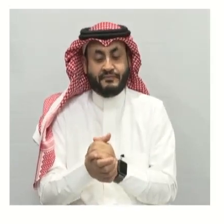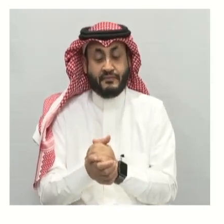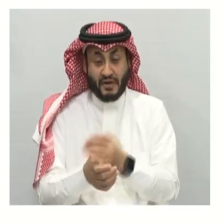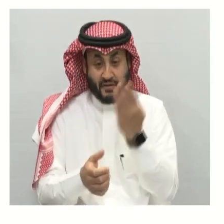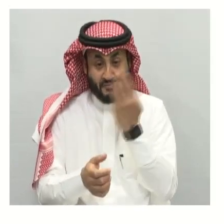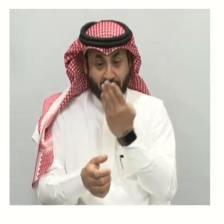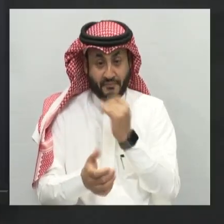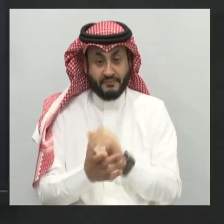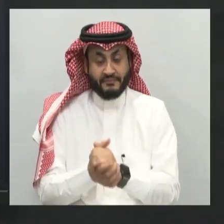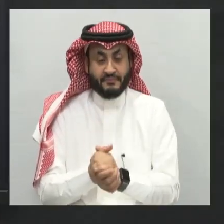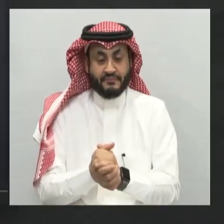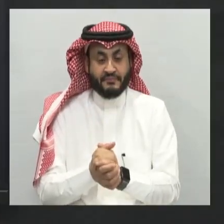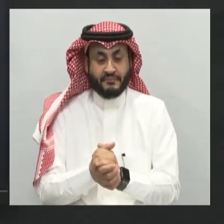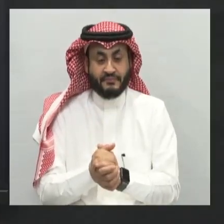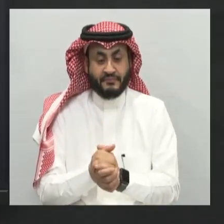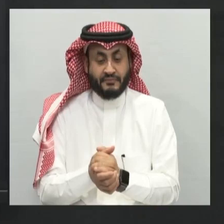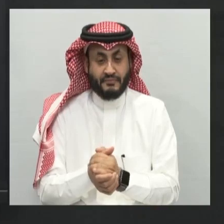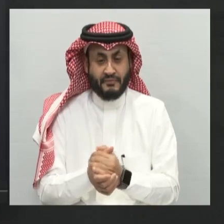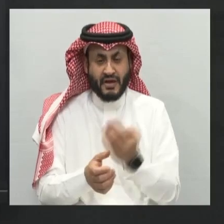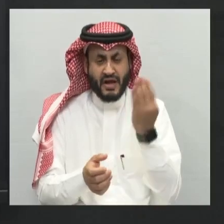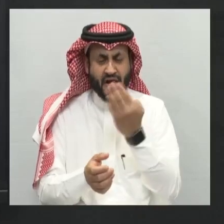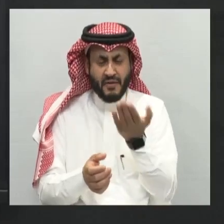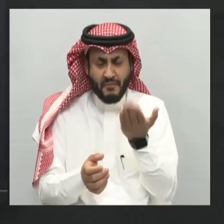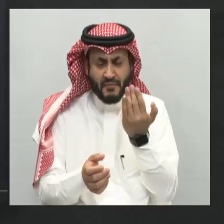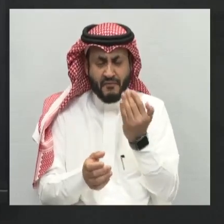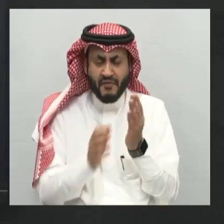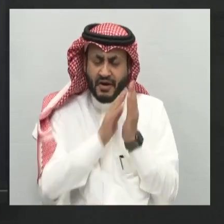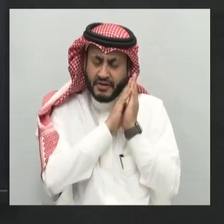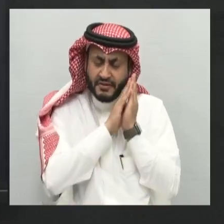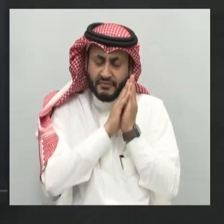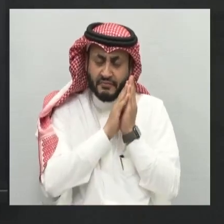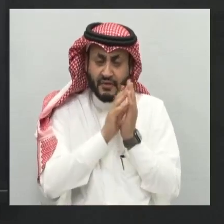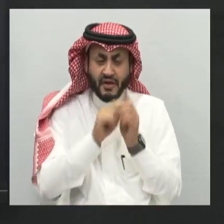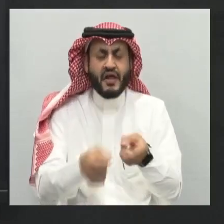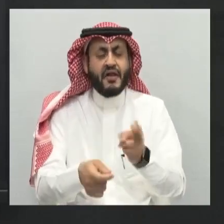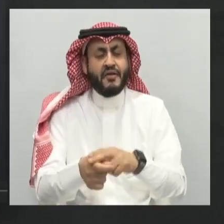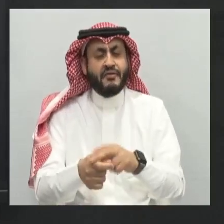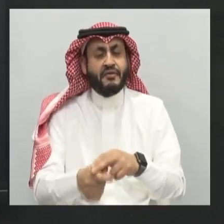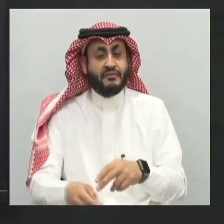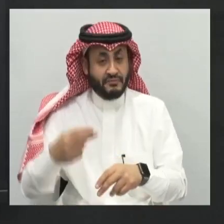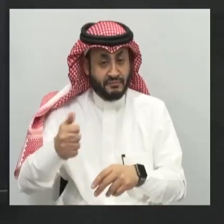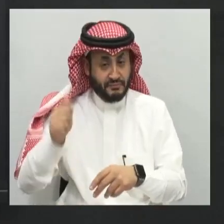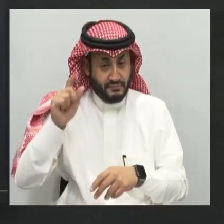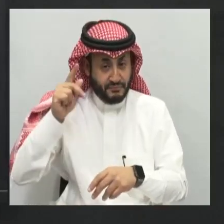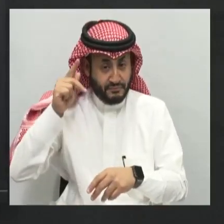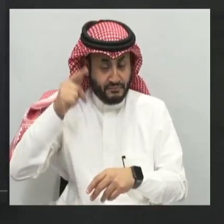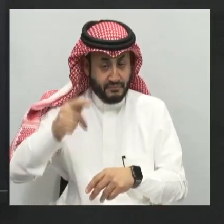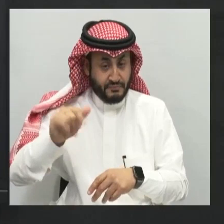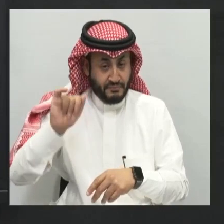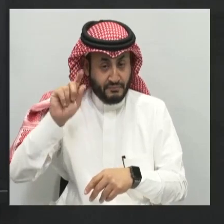Reading. Reading before going to sleep can be a habit. Do you know what a habit means? The word